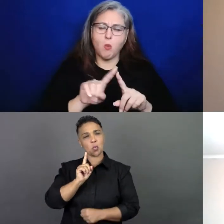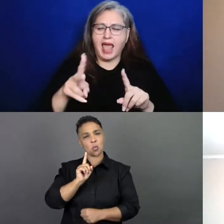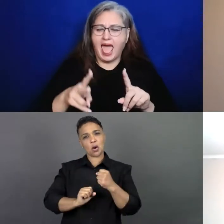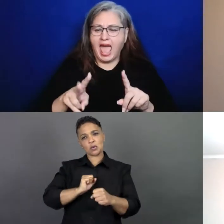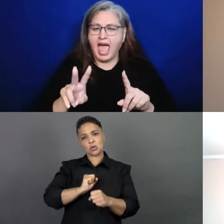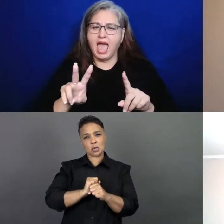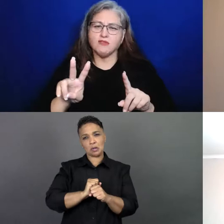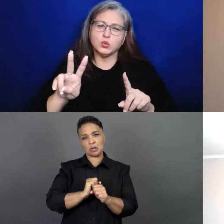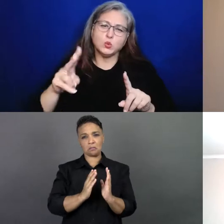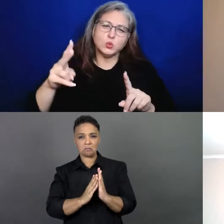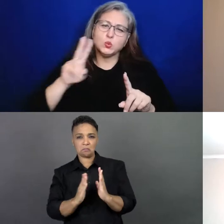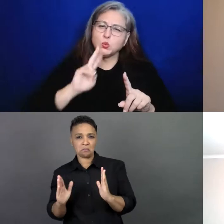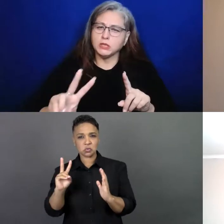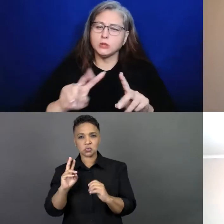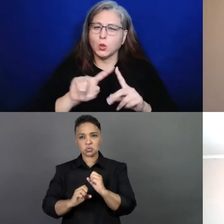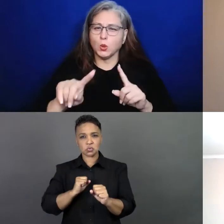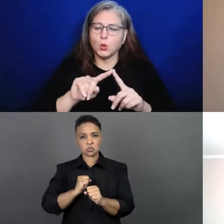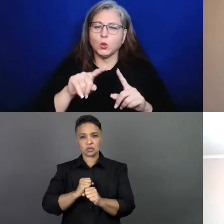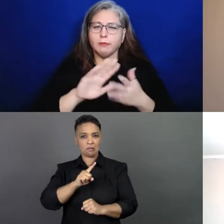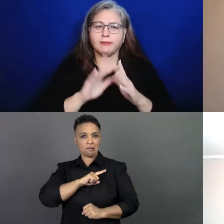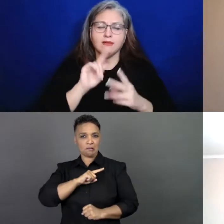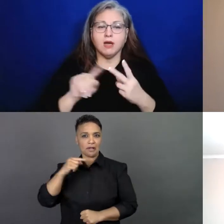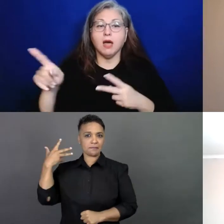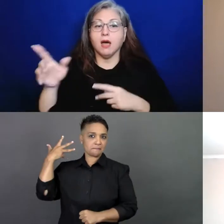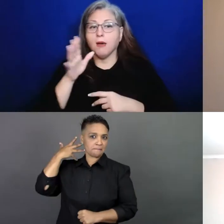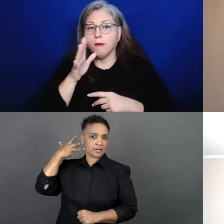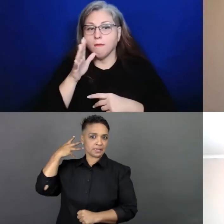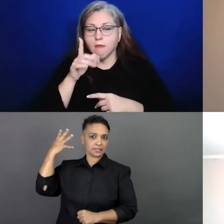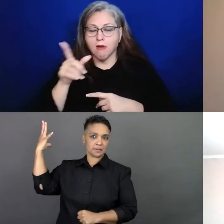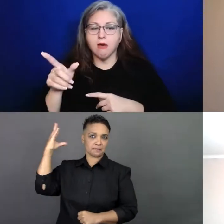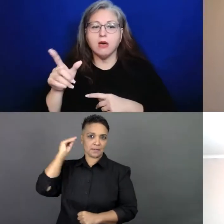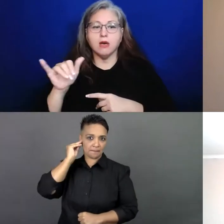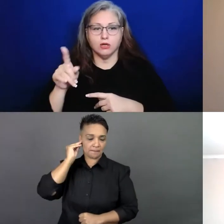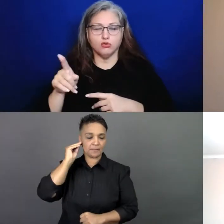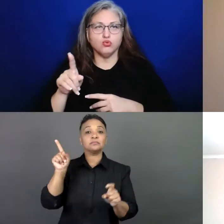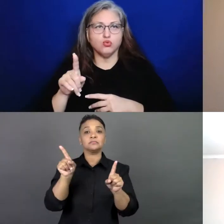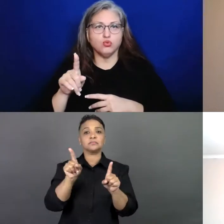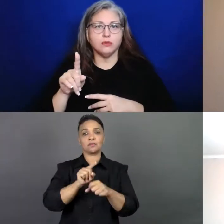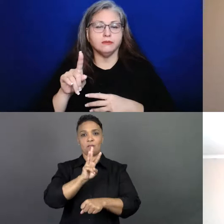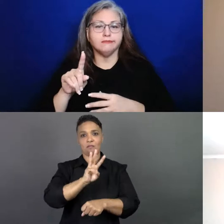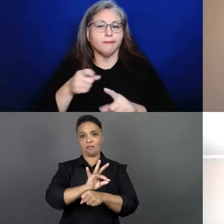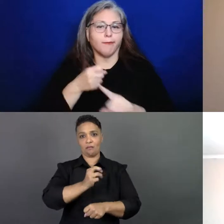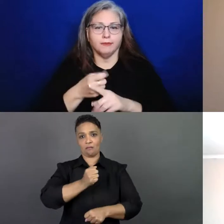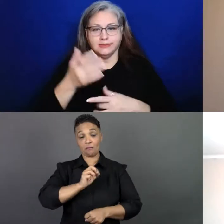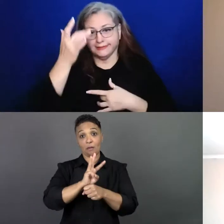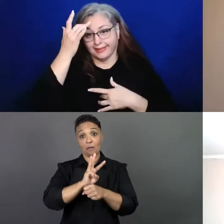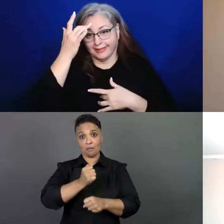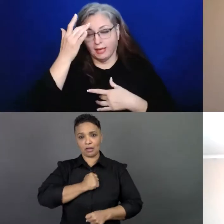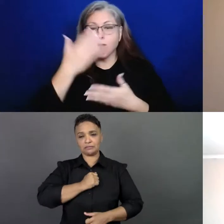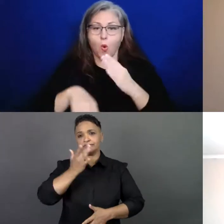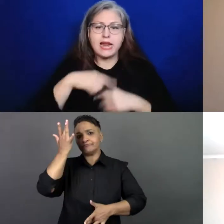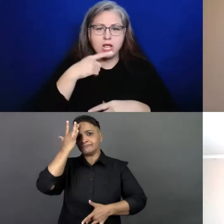to meningitis. And then my mother as well, she became ill. They